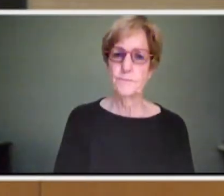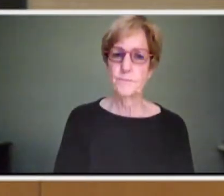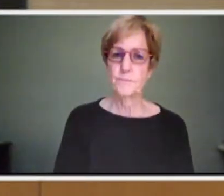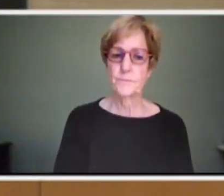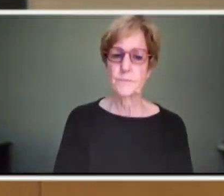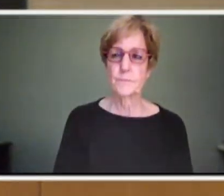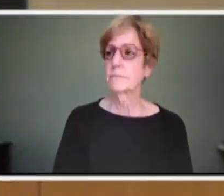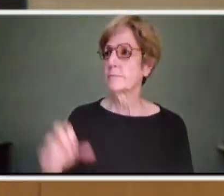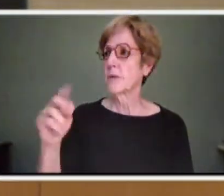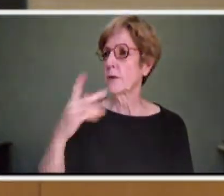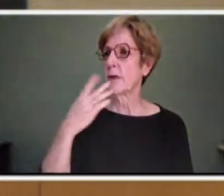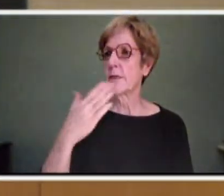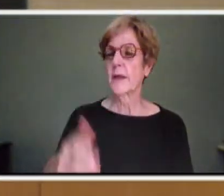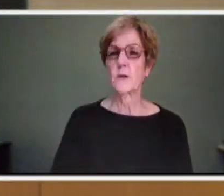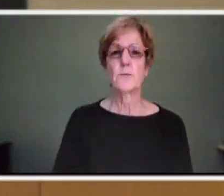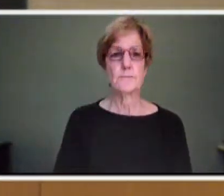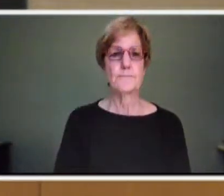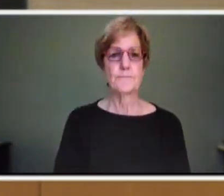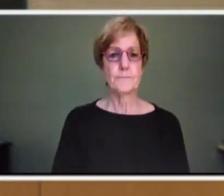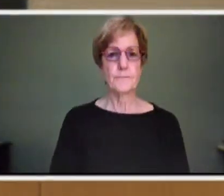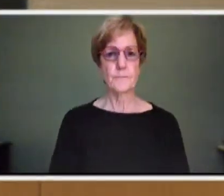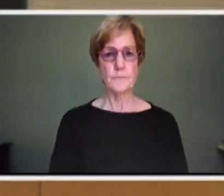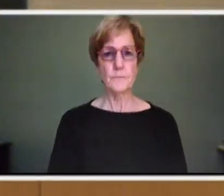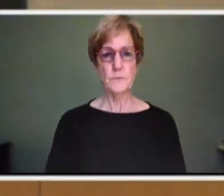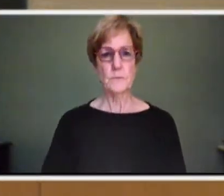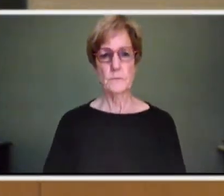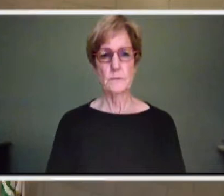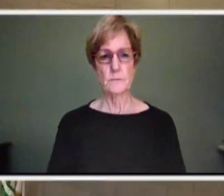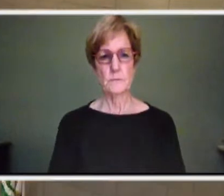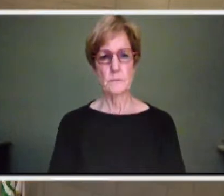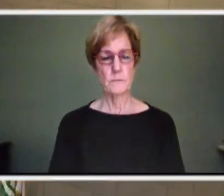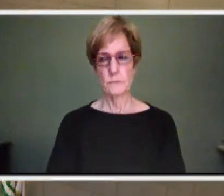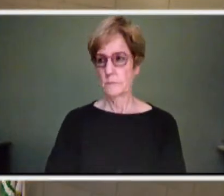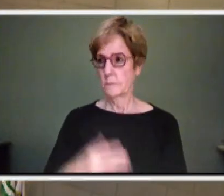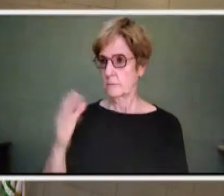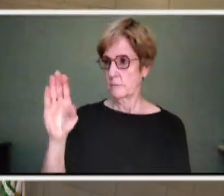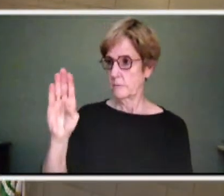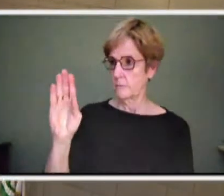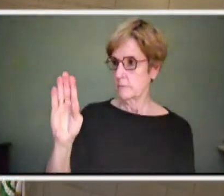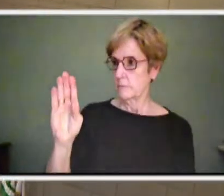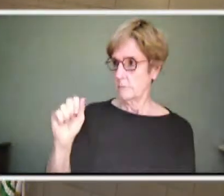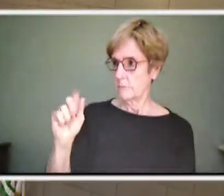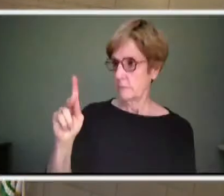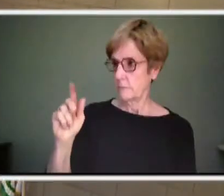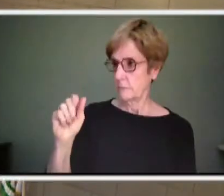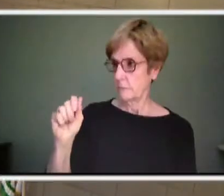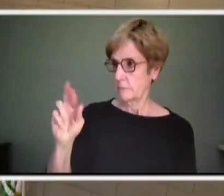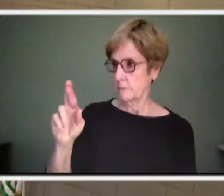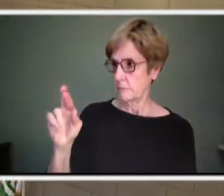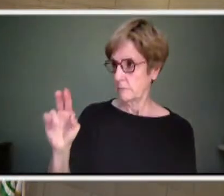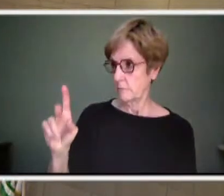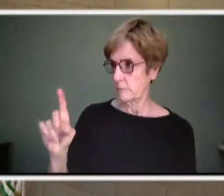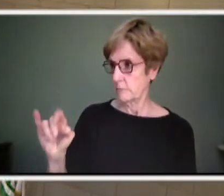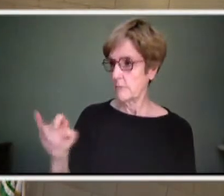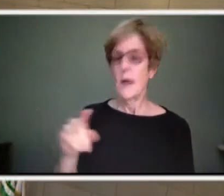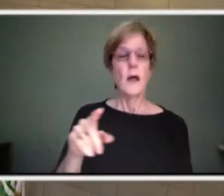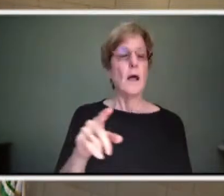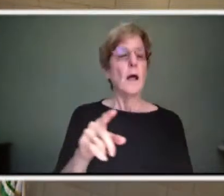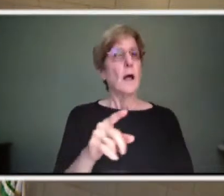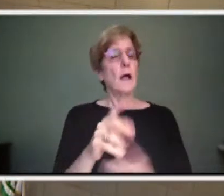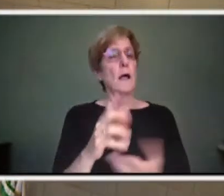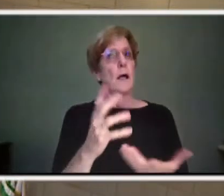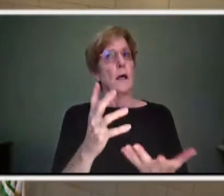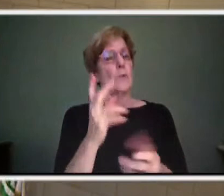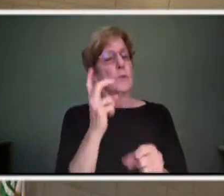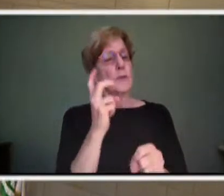you. Thank you, Mayor Pro Tem. And Mr. Bakari? So it's tough when it gets to this point,